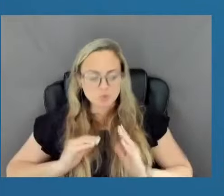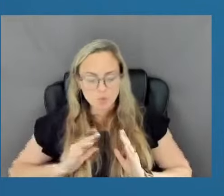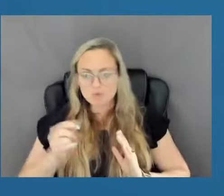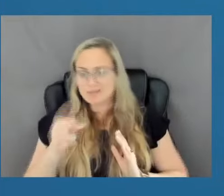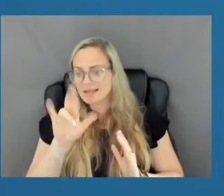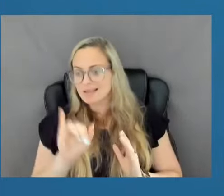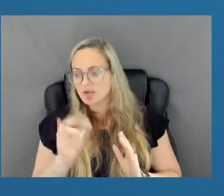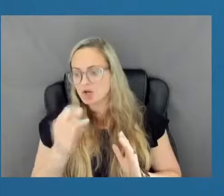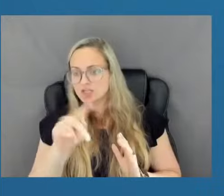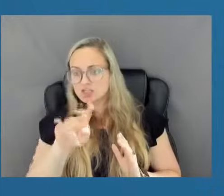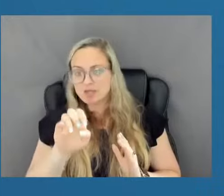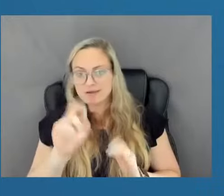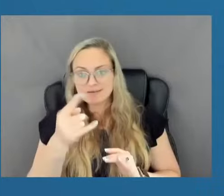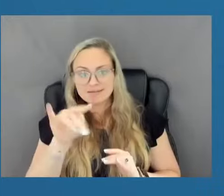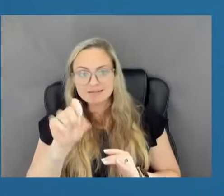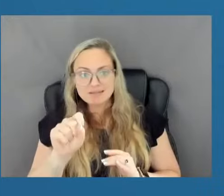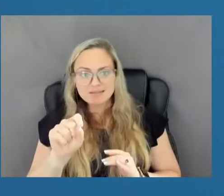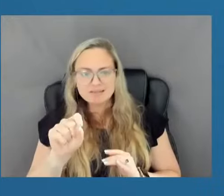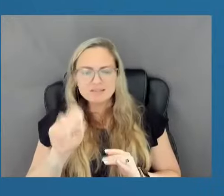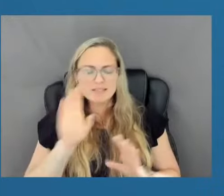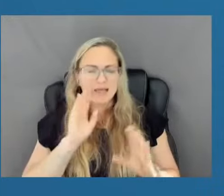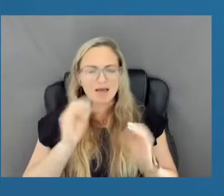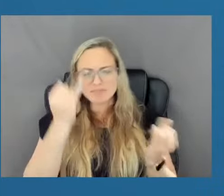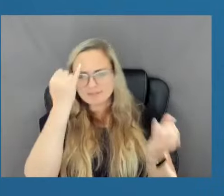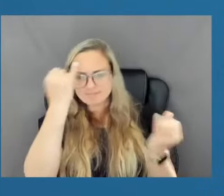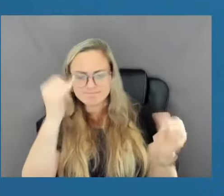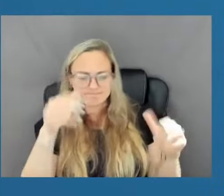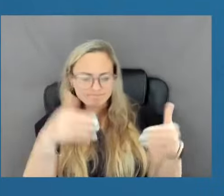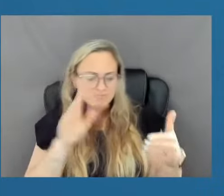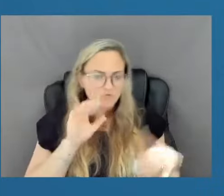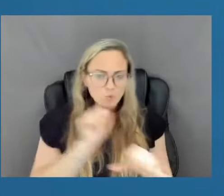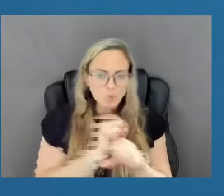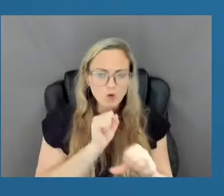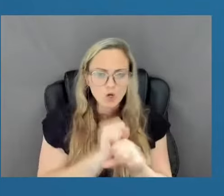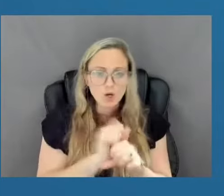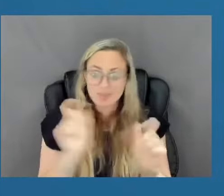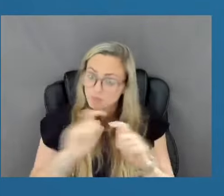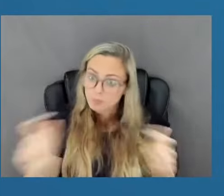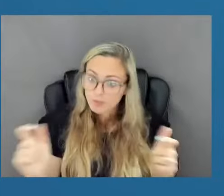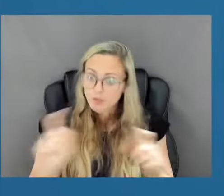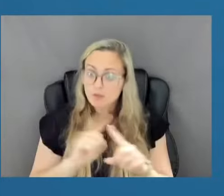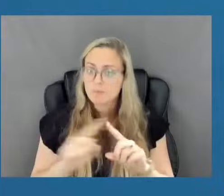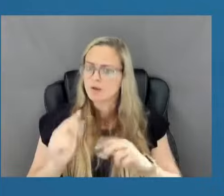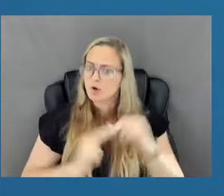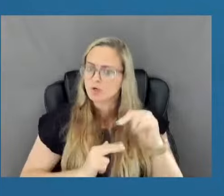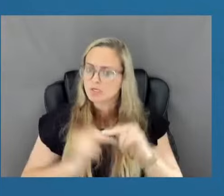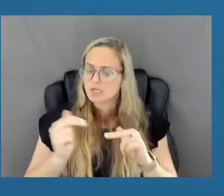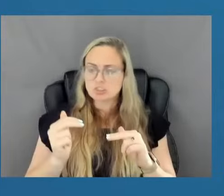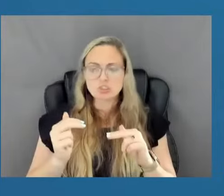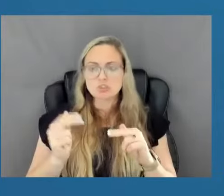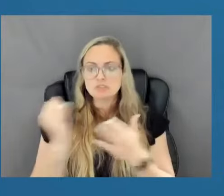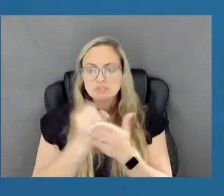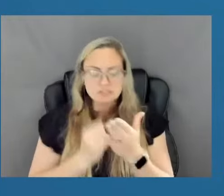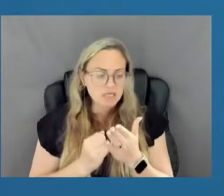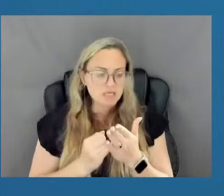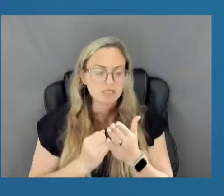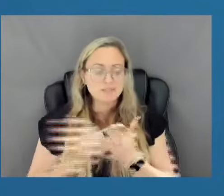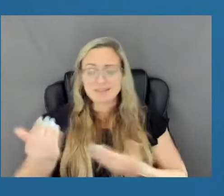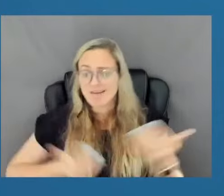Stitz, they have these scopes of work, and these scopes of work are big, but there are architectural designs and hiring